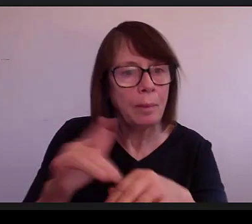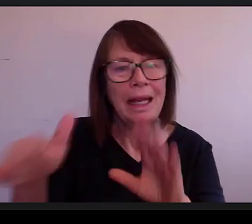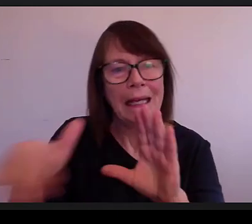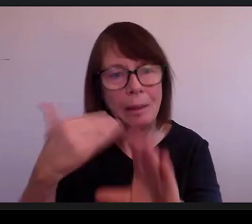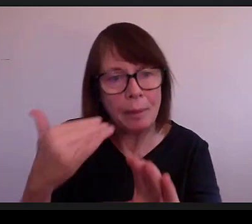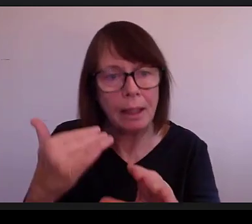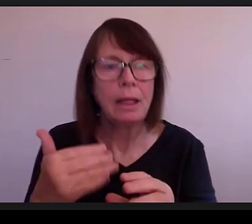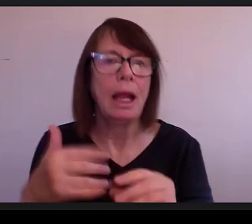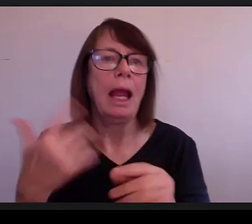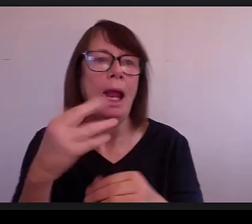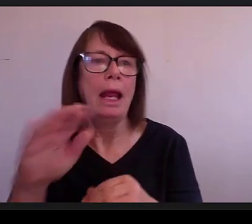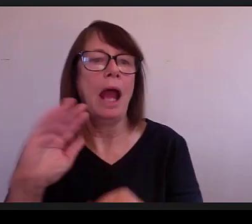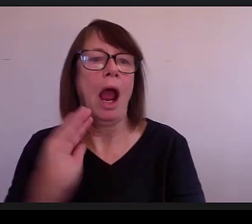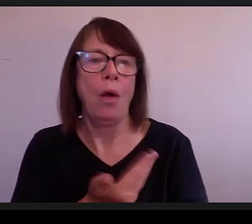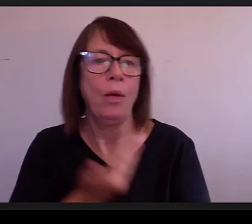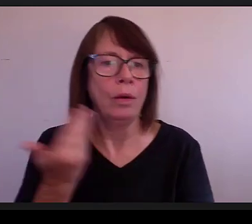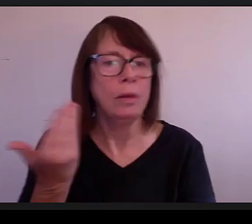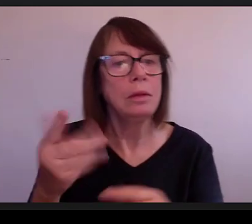following the session.